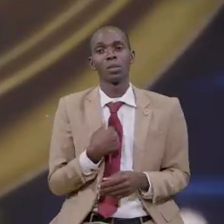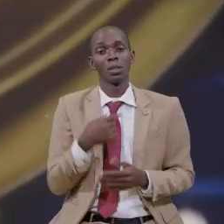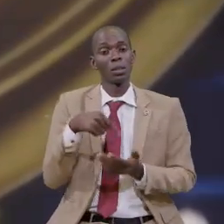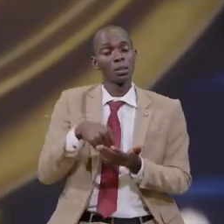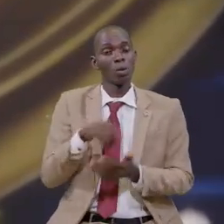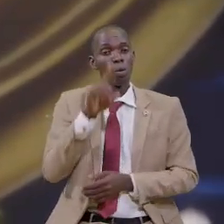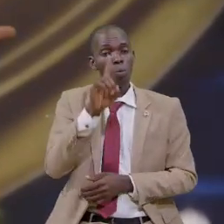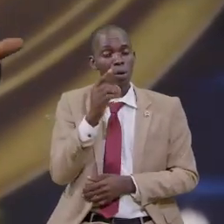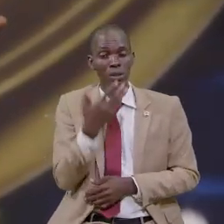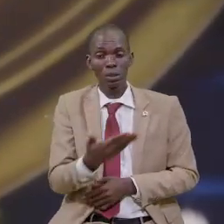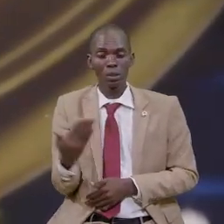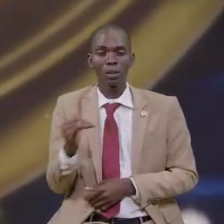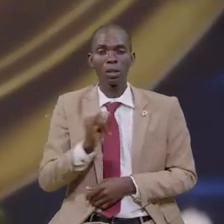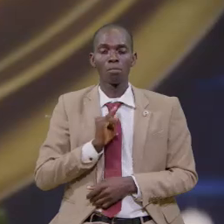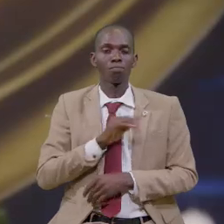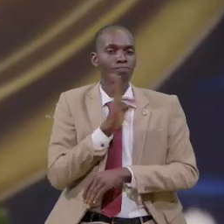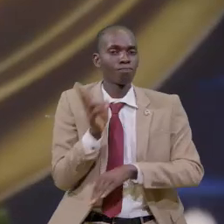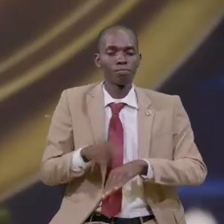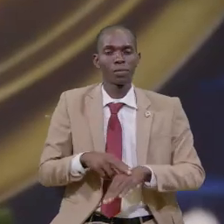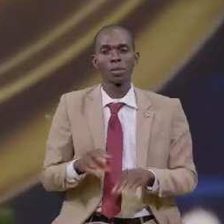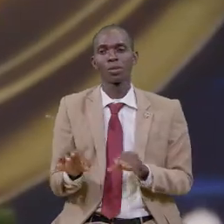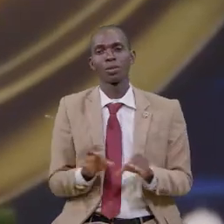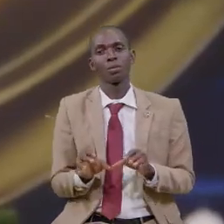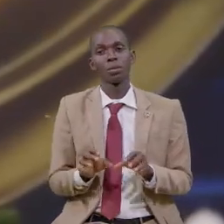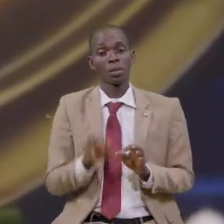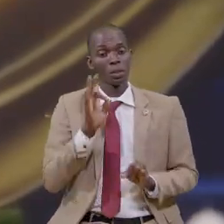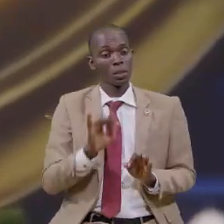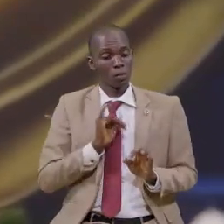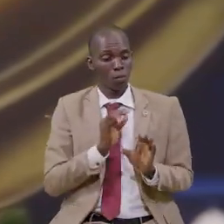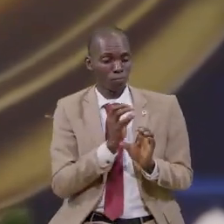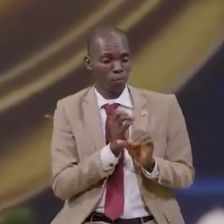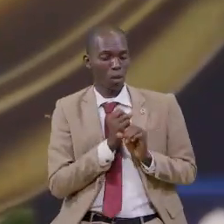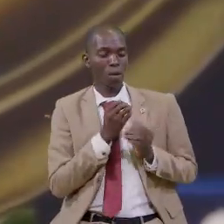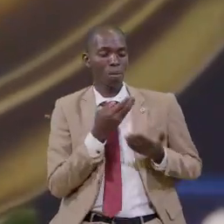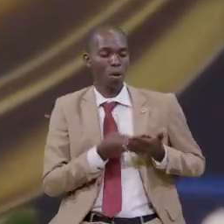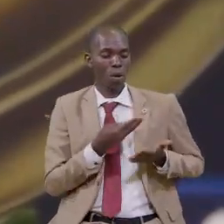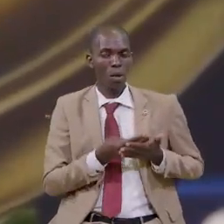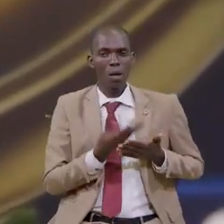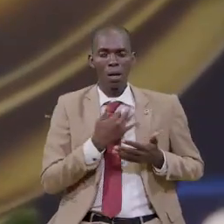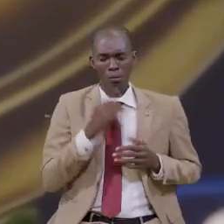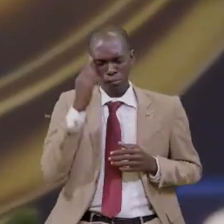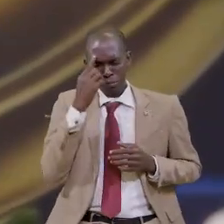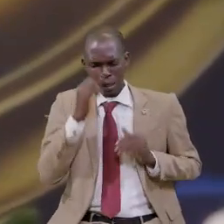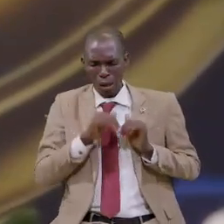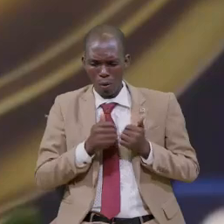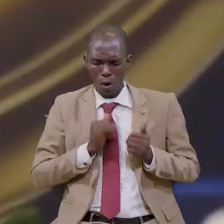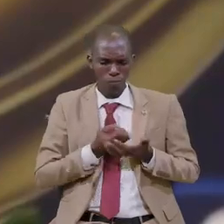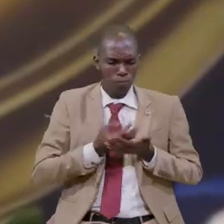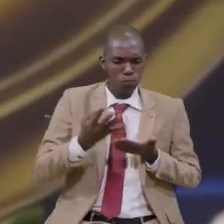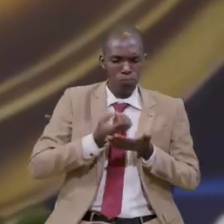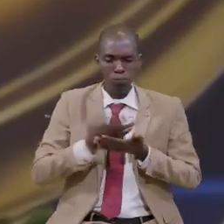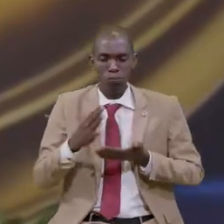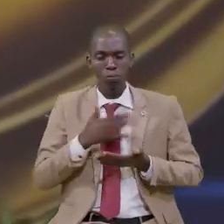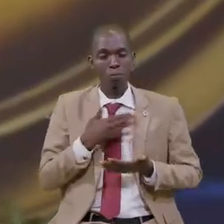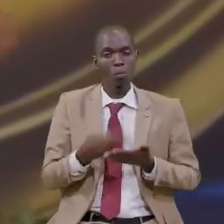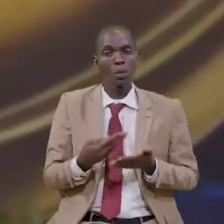do. If I have money, and I'm thinking of how to spend the money, it says,